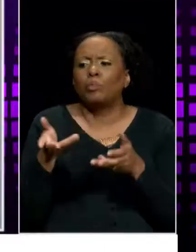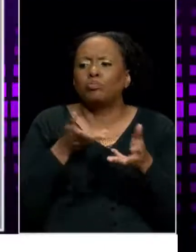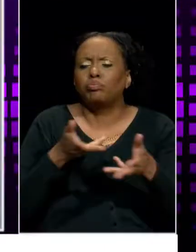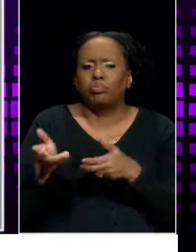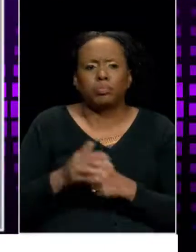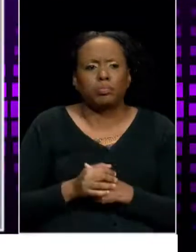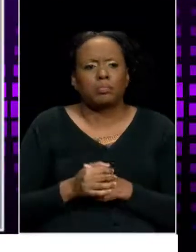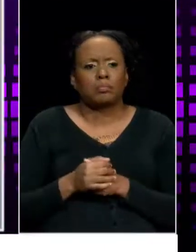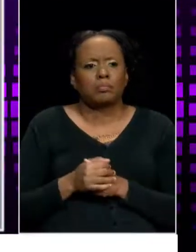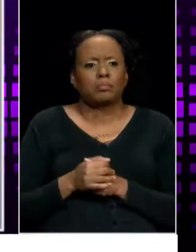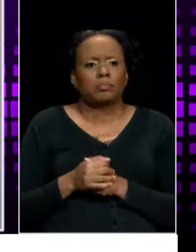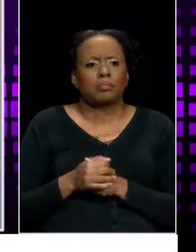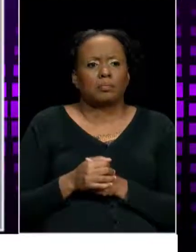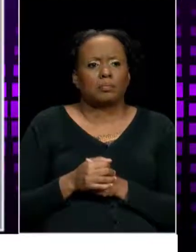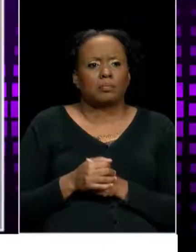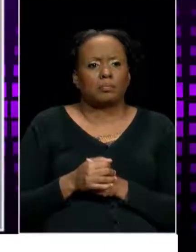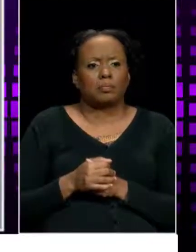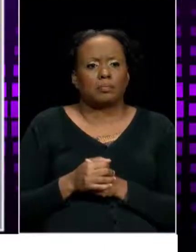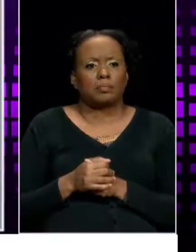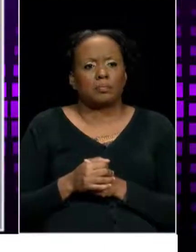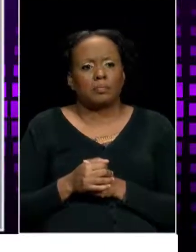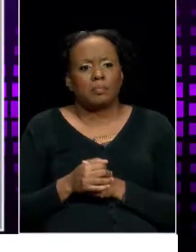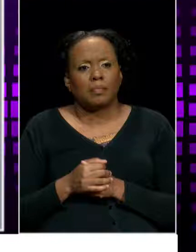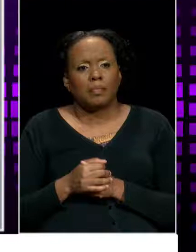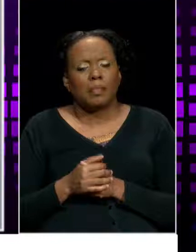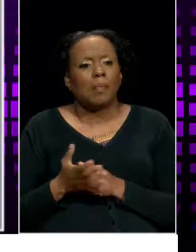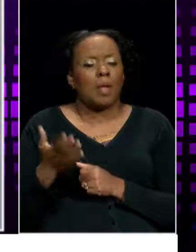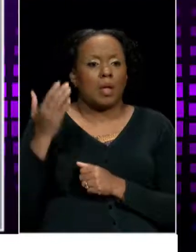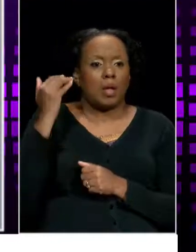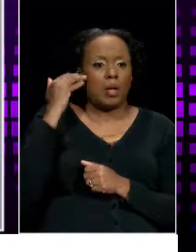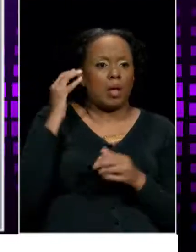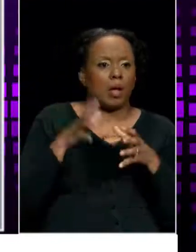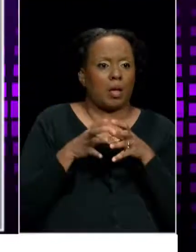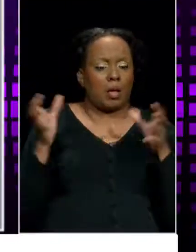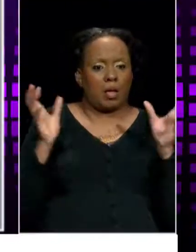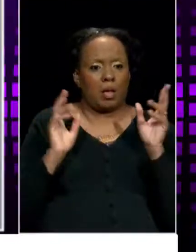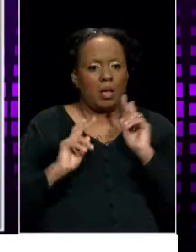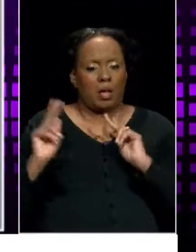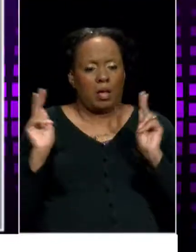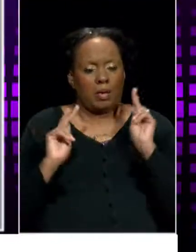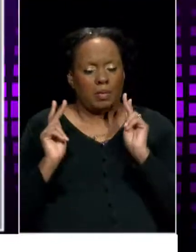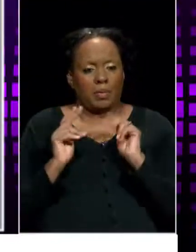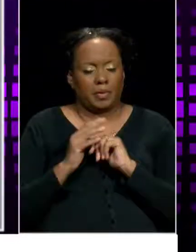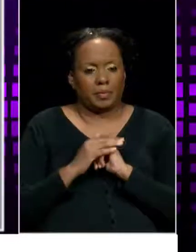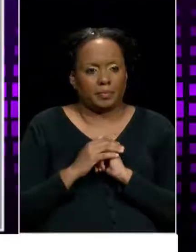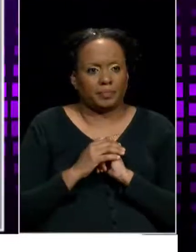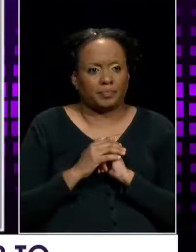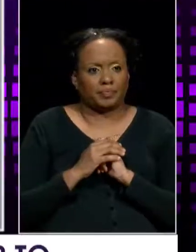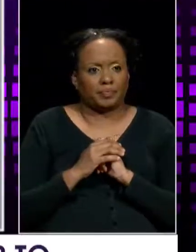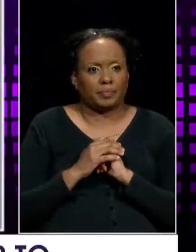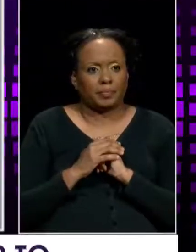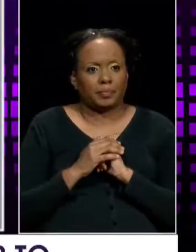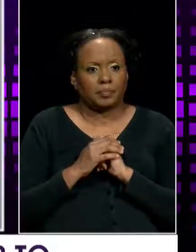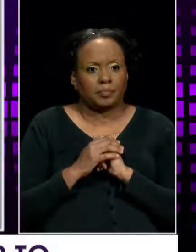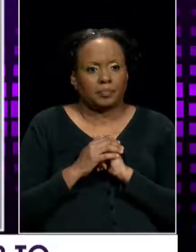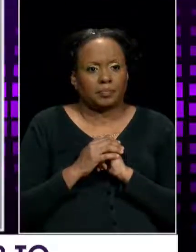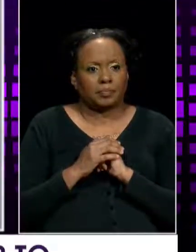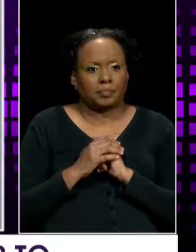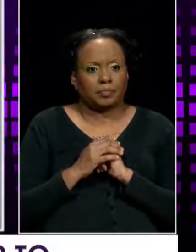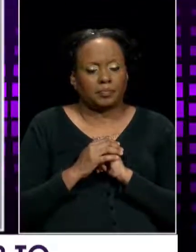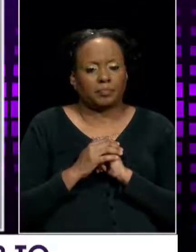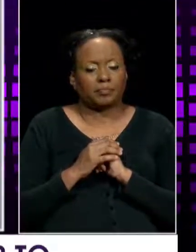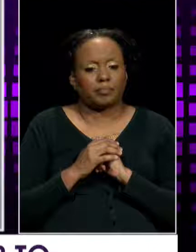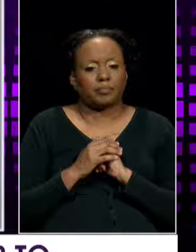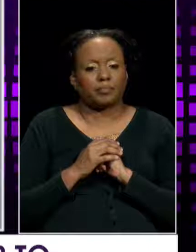persons, they run, you understand? And they're the fewer numbers when it comes to counselors